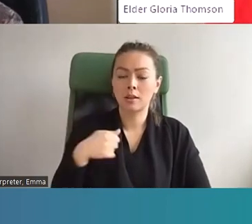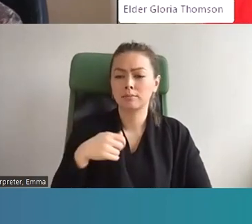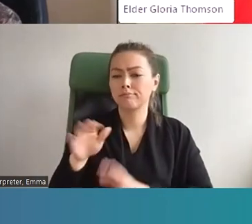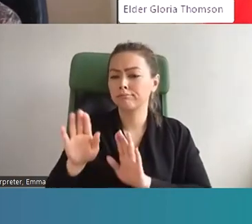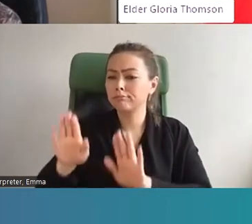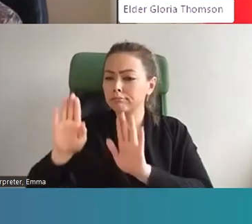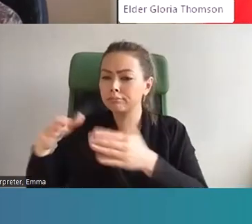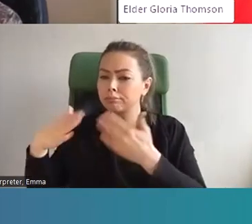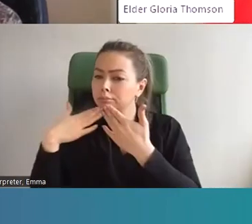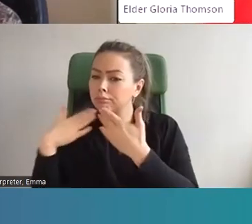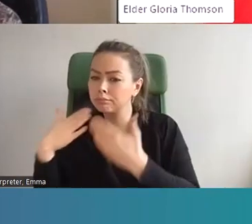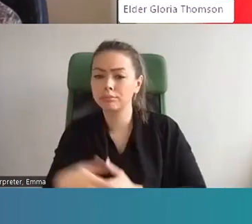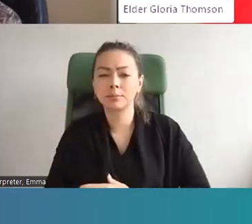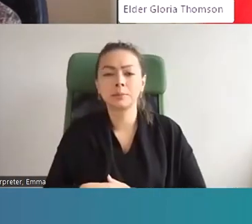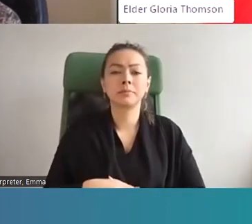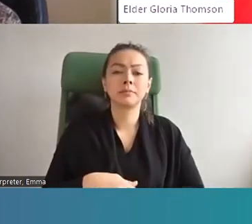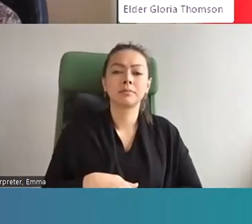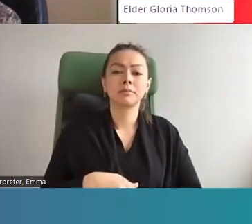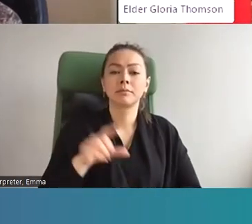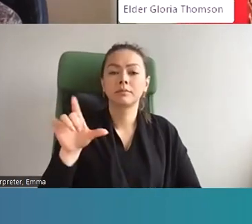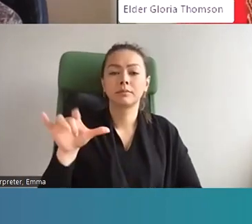some of these questions here today.